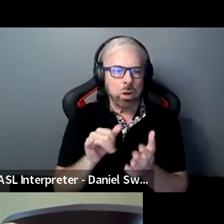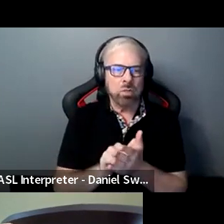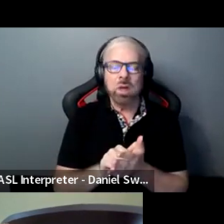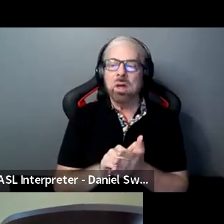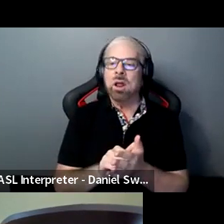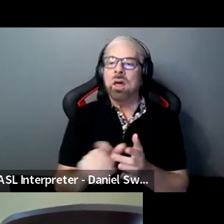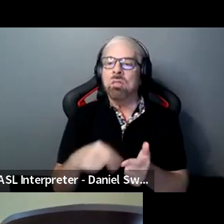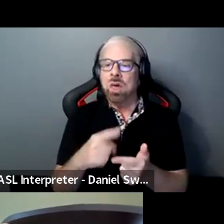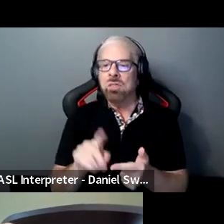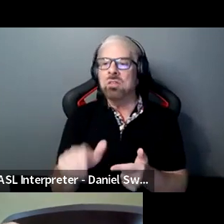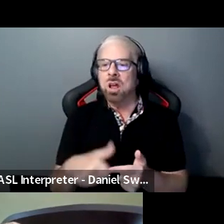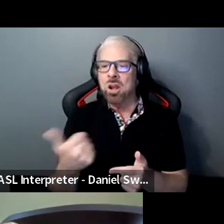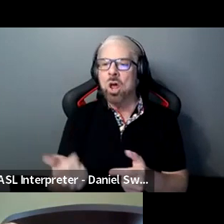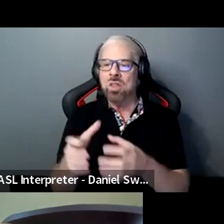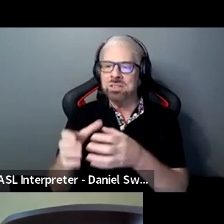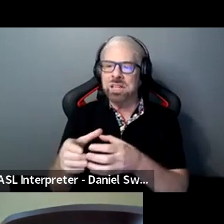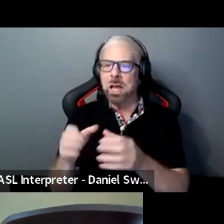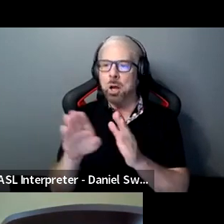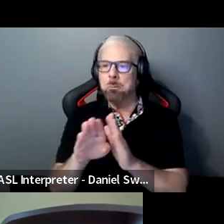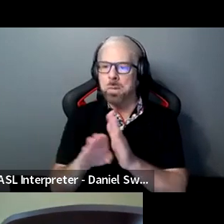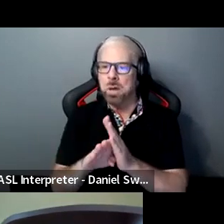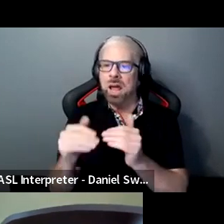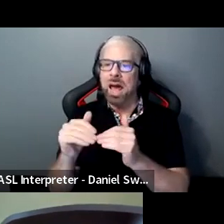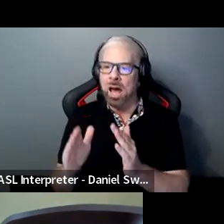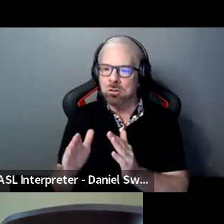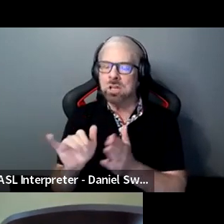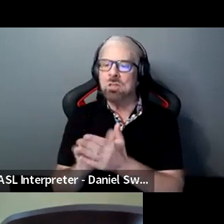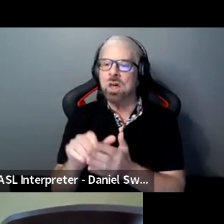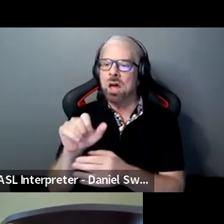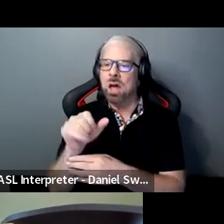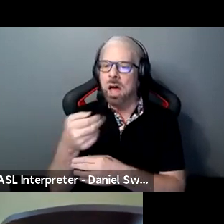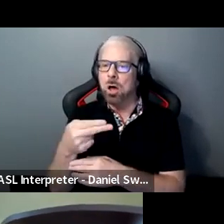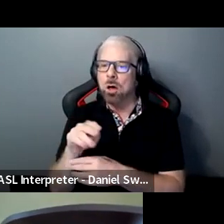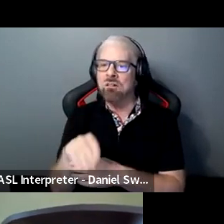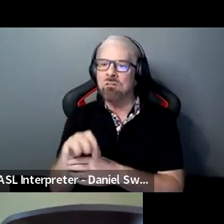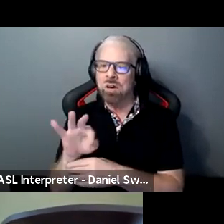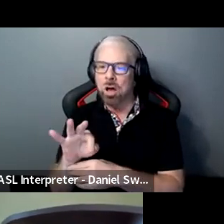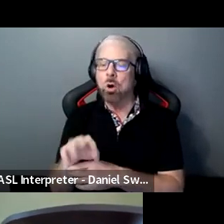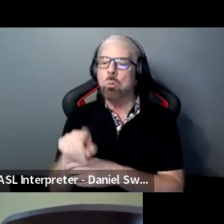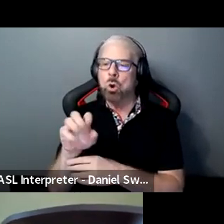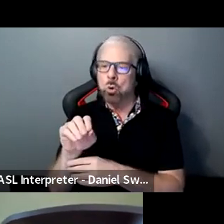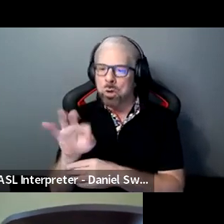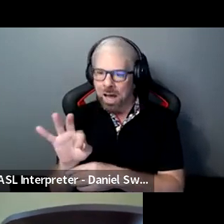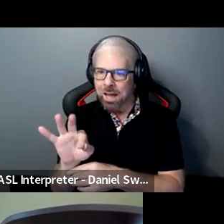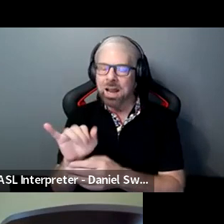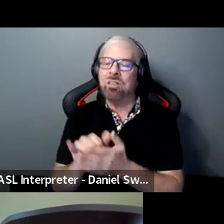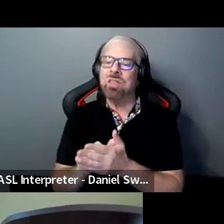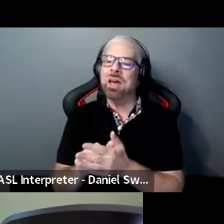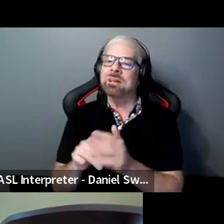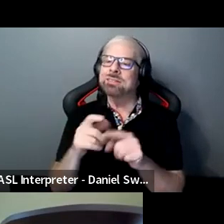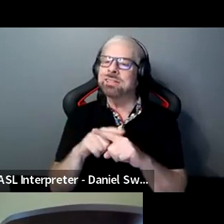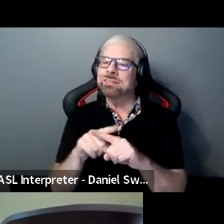another set of bills. The House version is House Study Bill 109, and that takes a